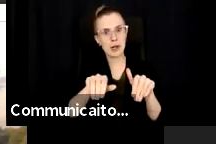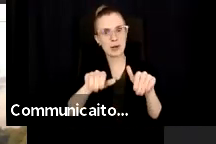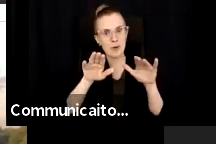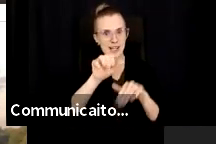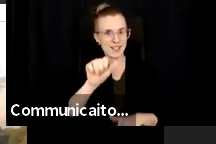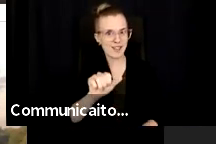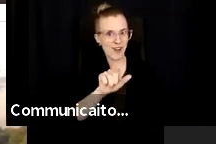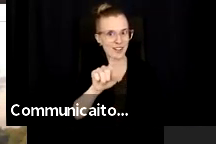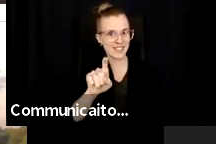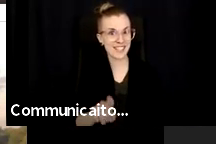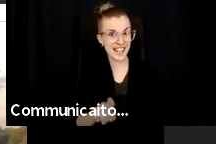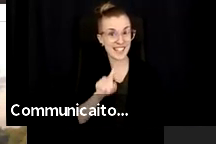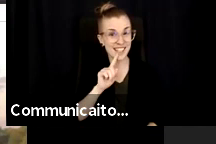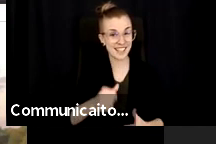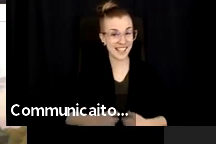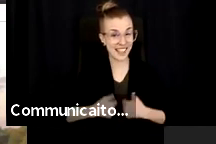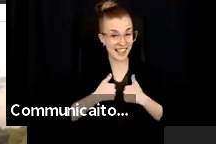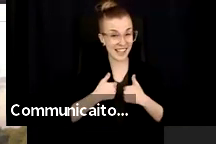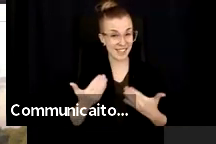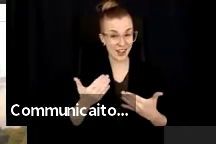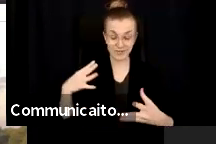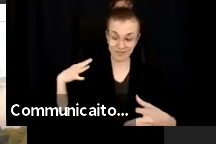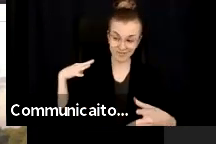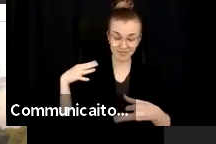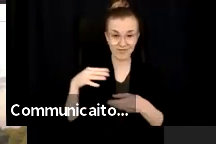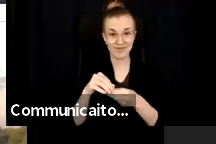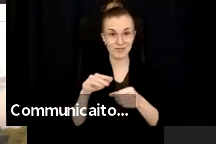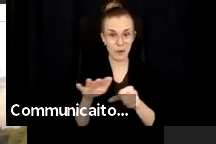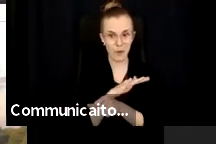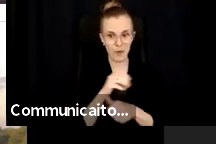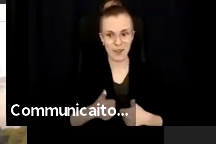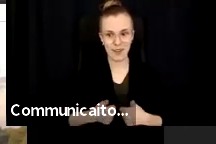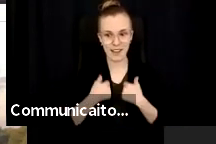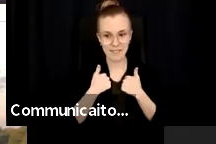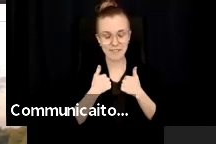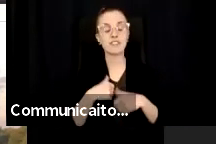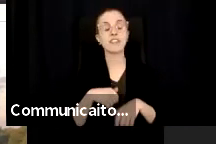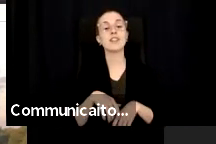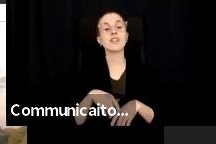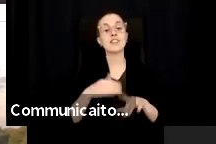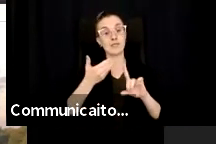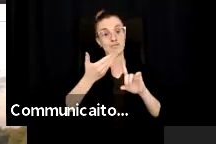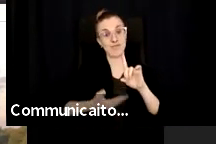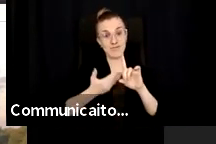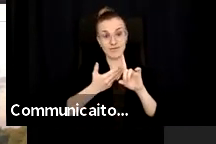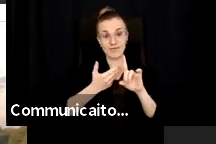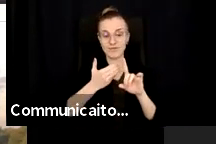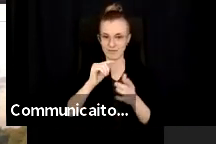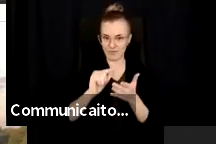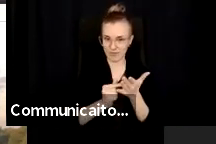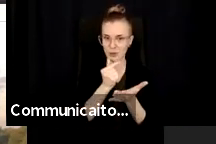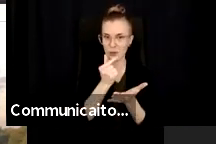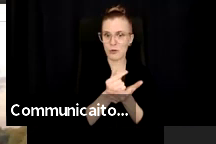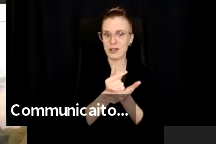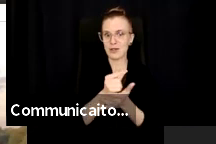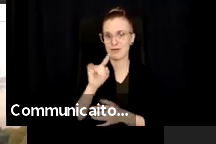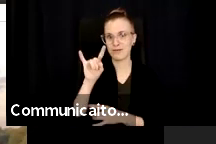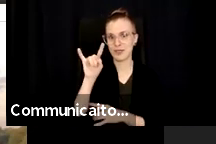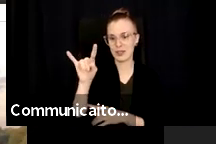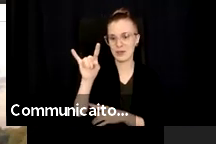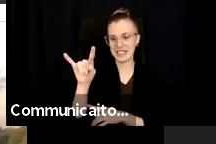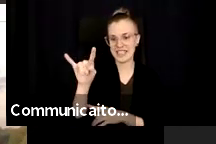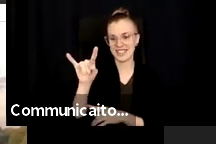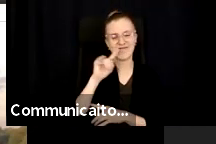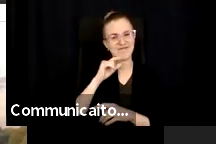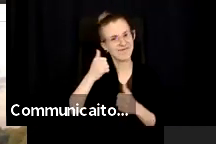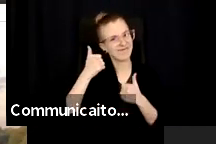and has lived here her entire life. She is a graduate of the University of Texas, Hookem Horns,